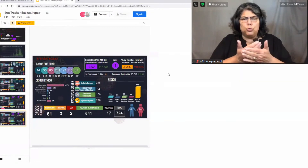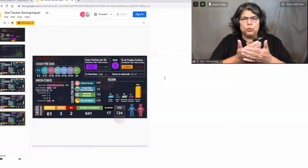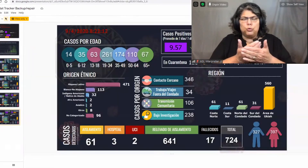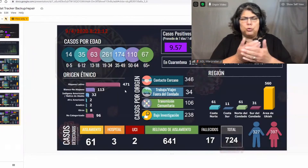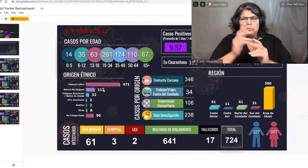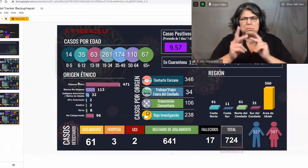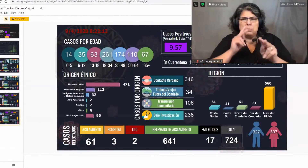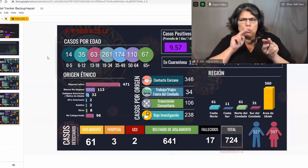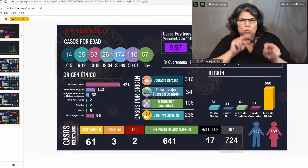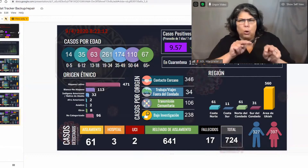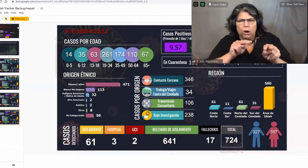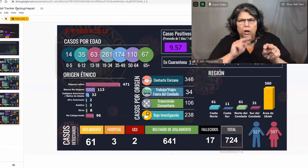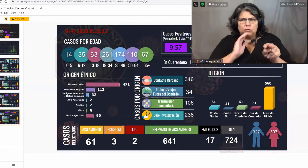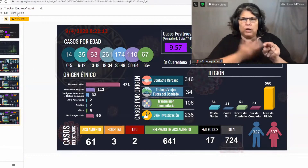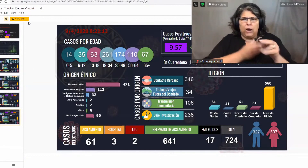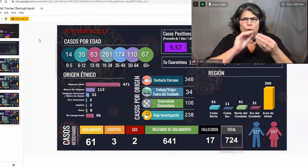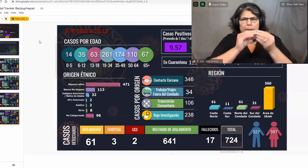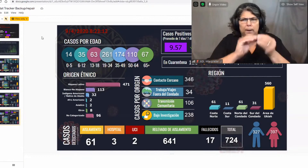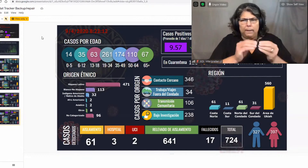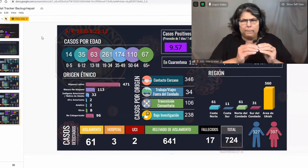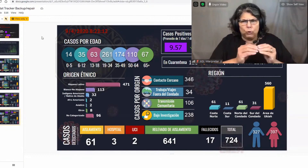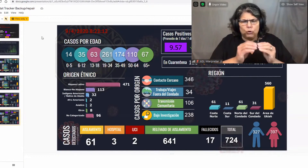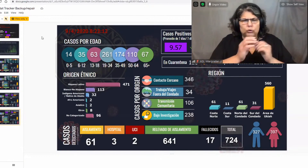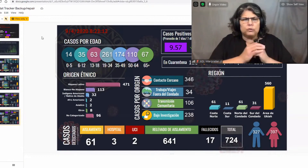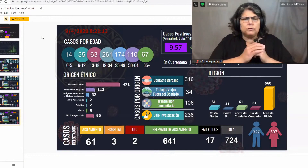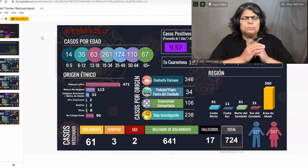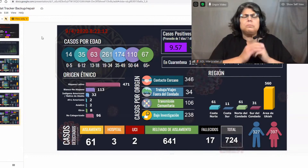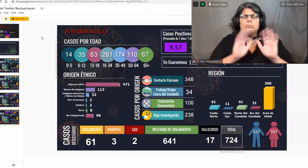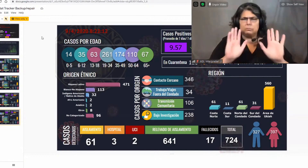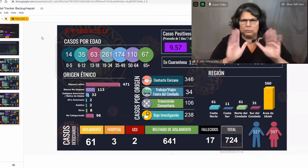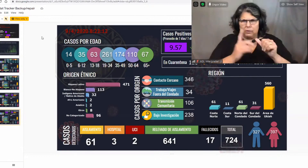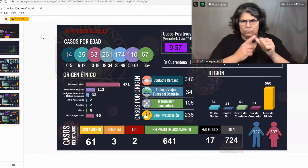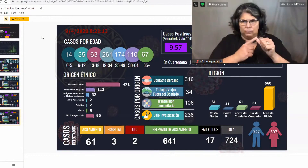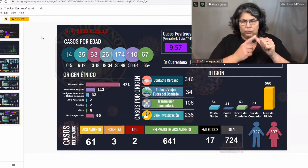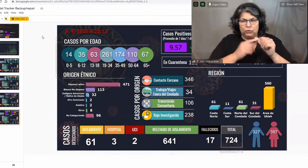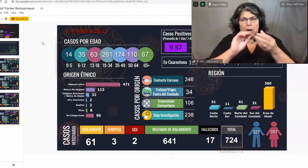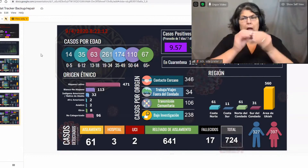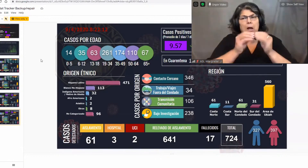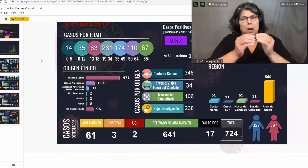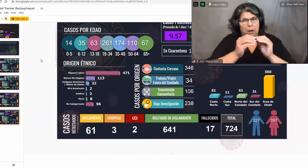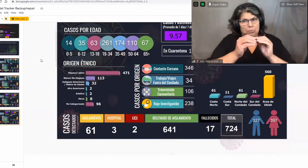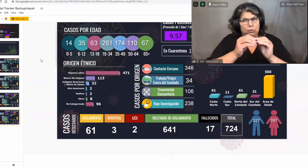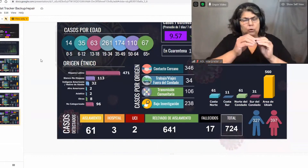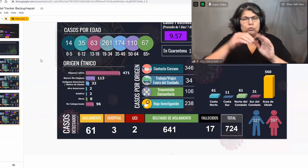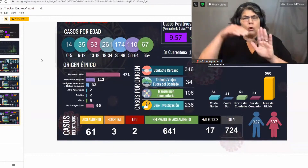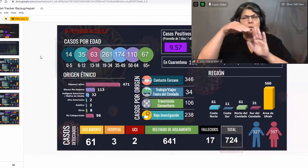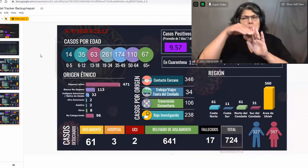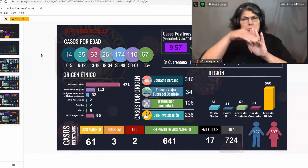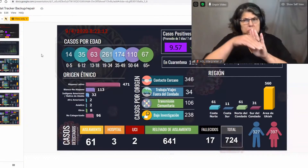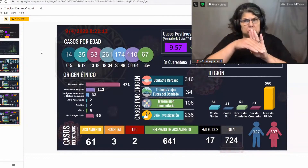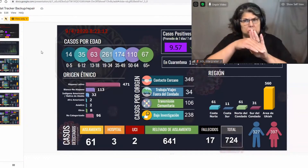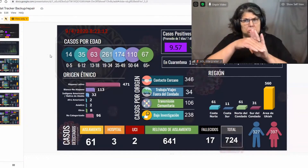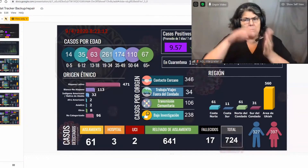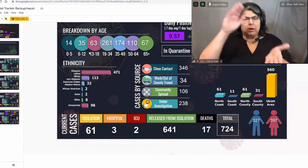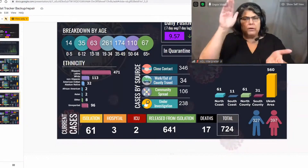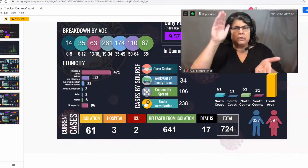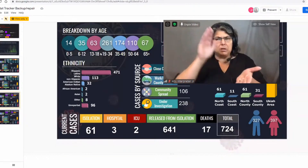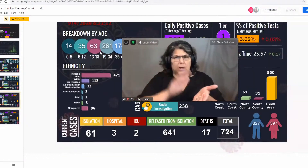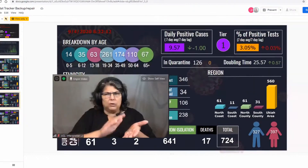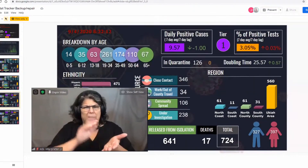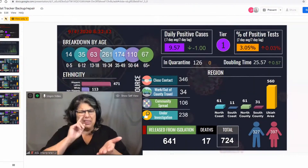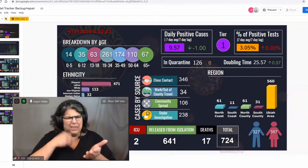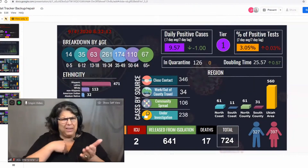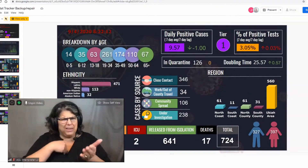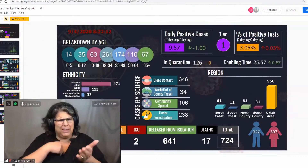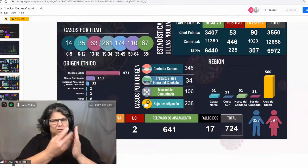trackers. Here we go. And so let me just say that our numbers have been falling. Actually, I think we may have a graph